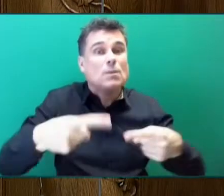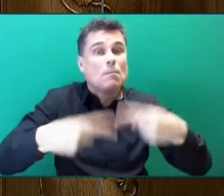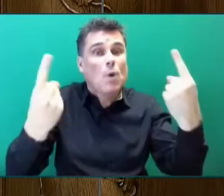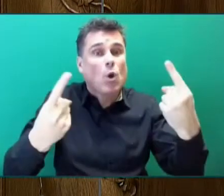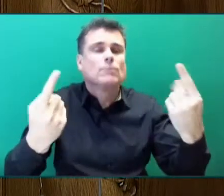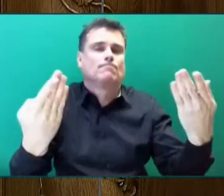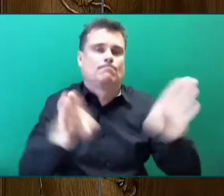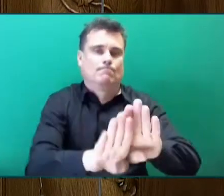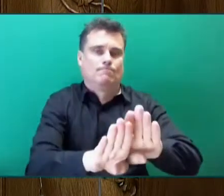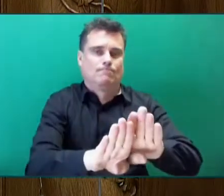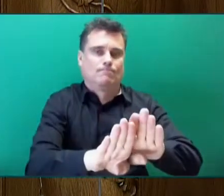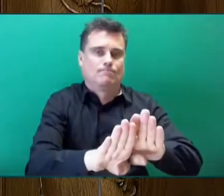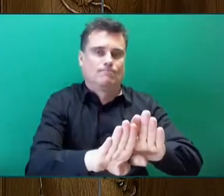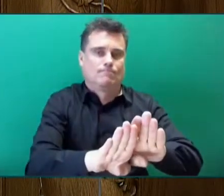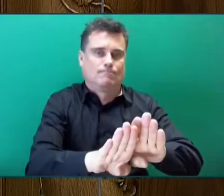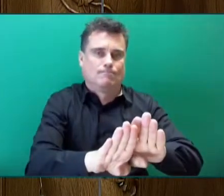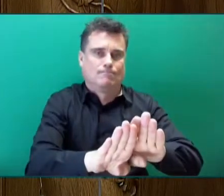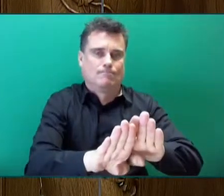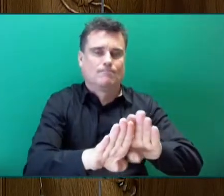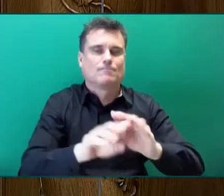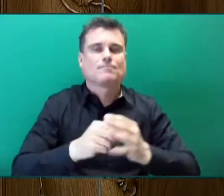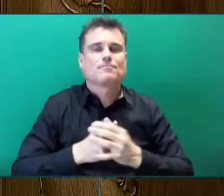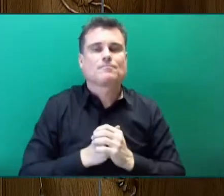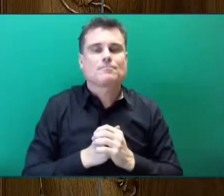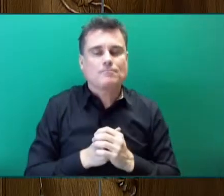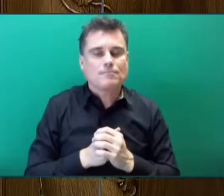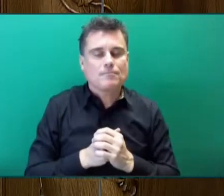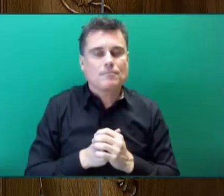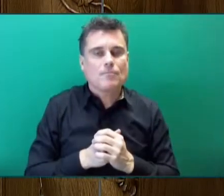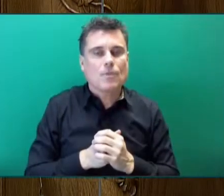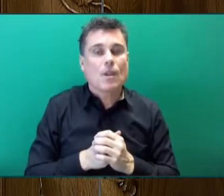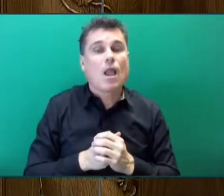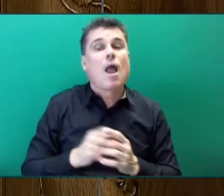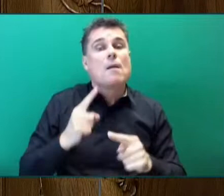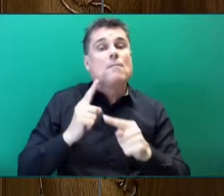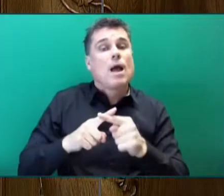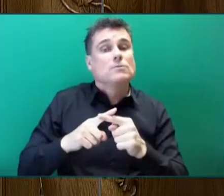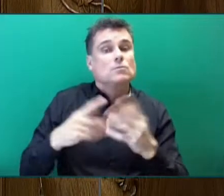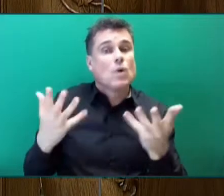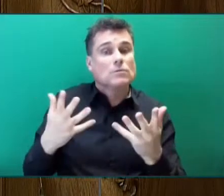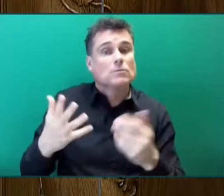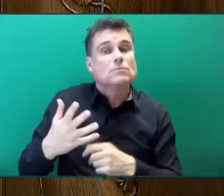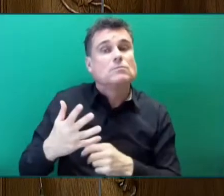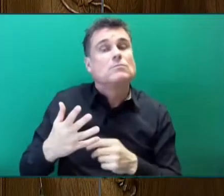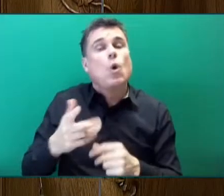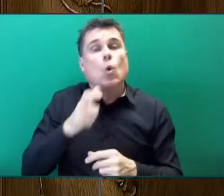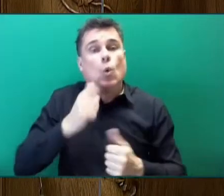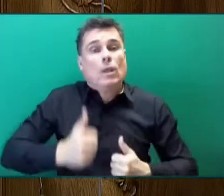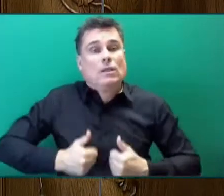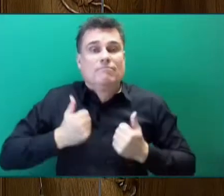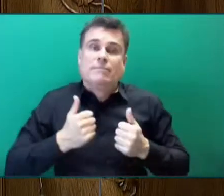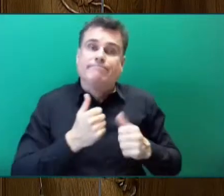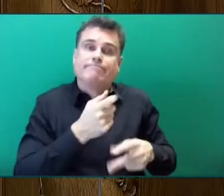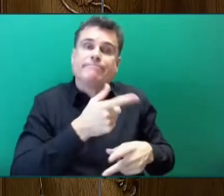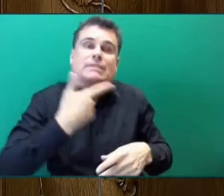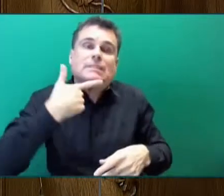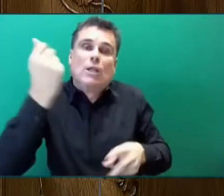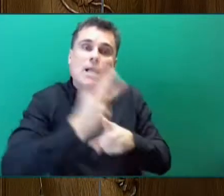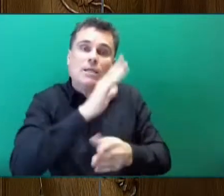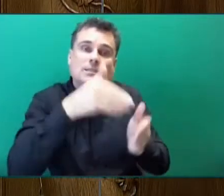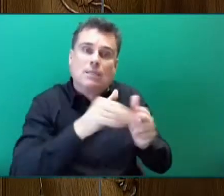and providing supports for safer visits for families. Acted to provide appropriate care in Indigenous, rural, and